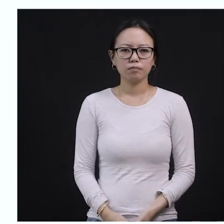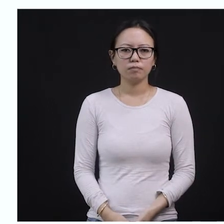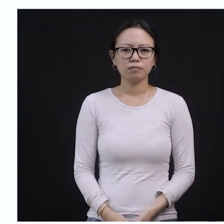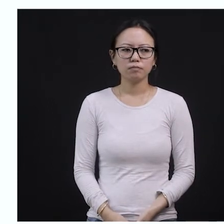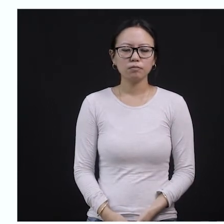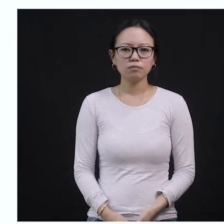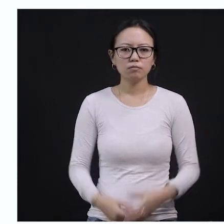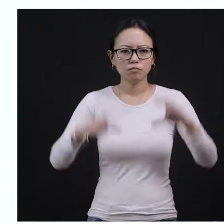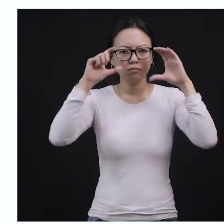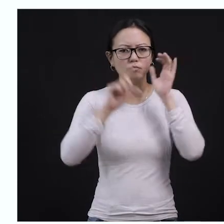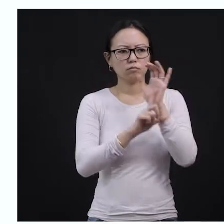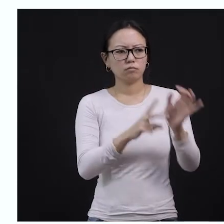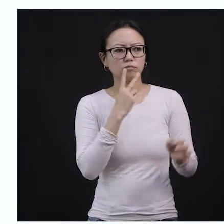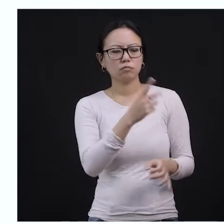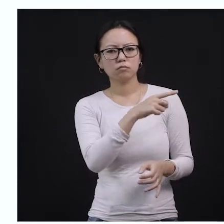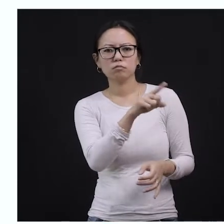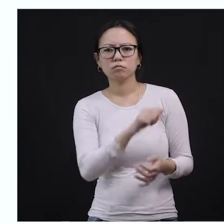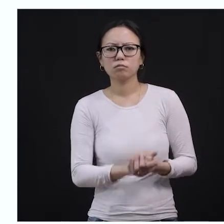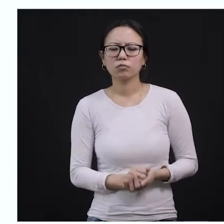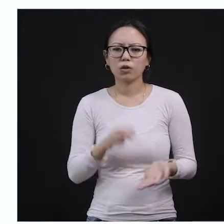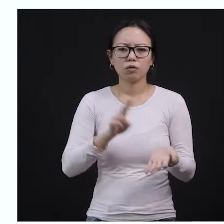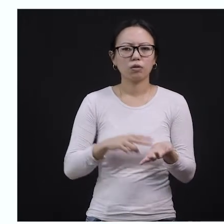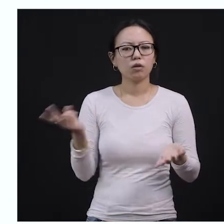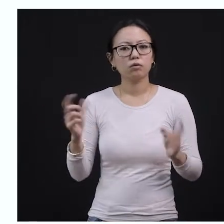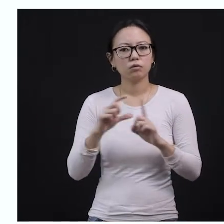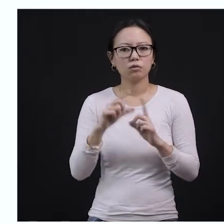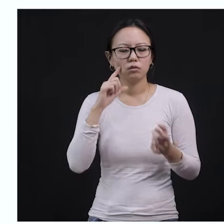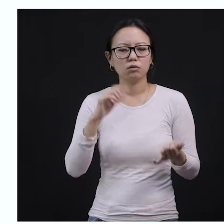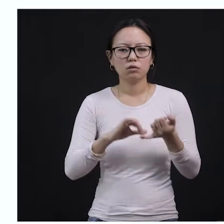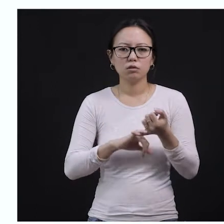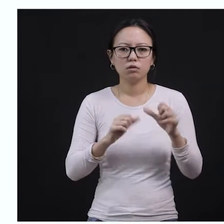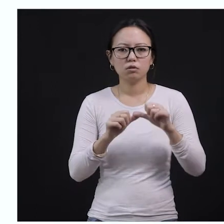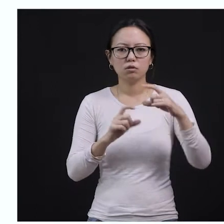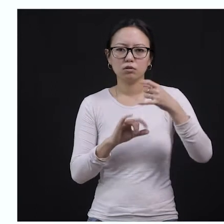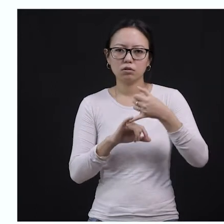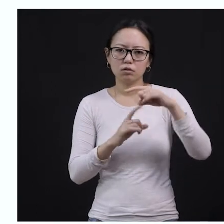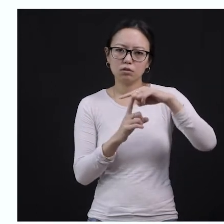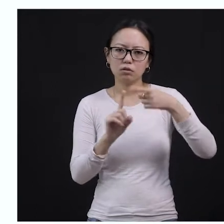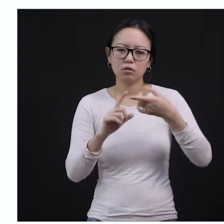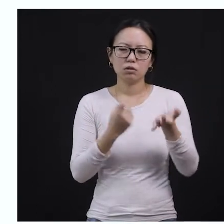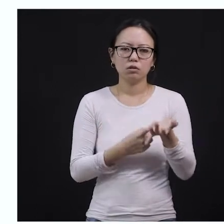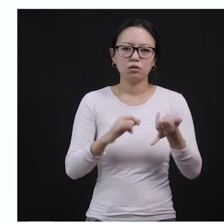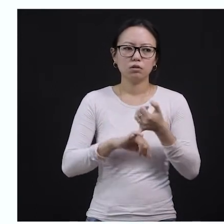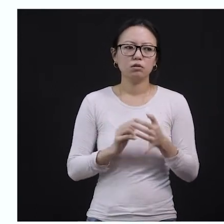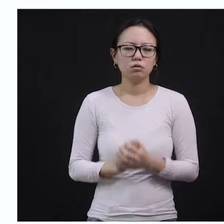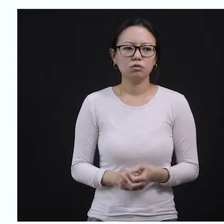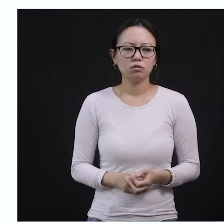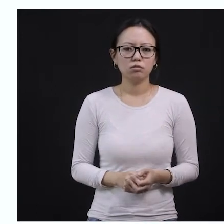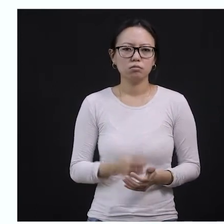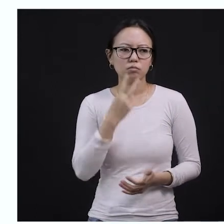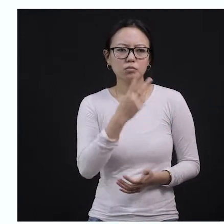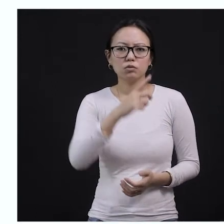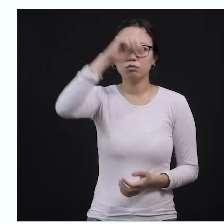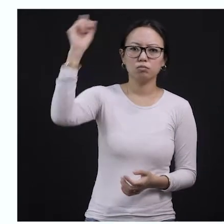Alright, so these are the examples of the natural disasters, okay? So you see the cyclone, you